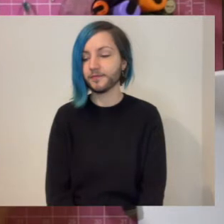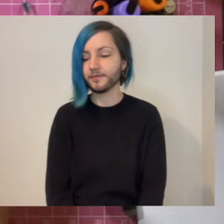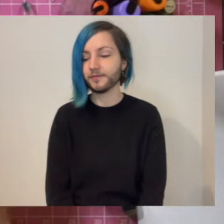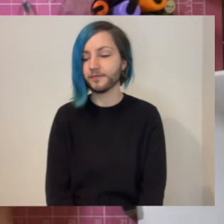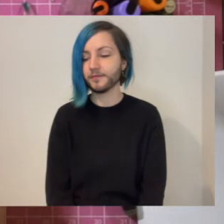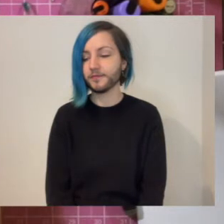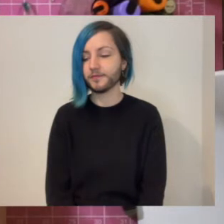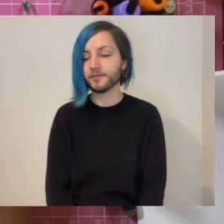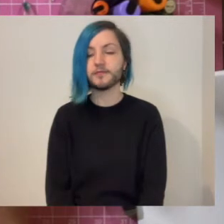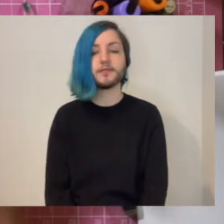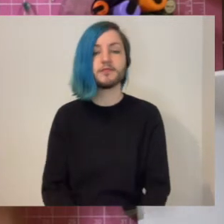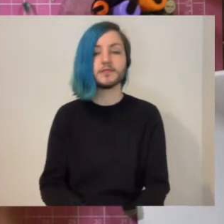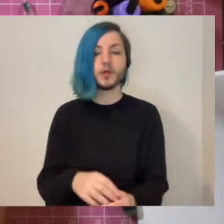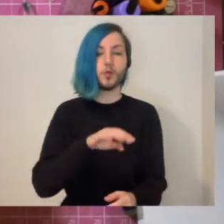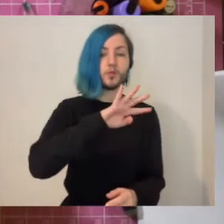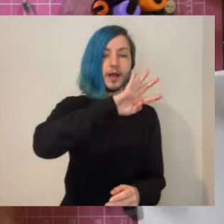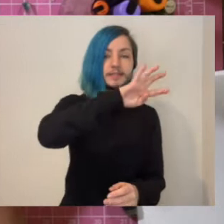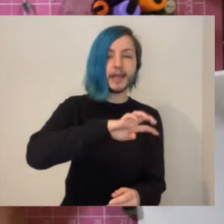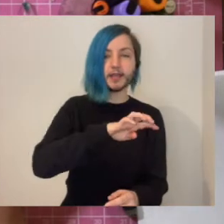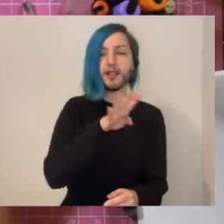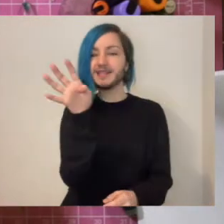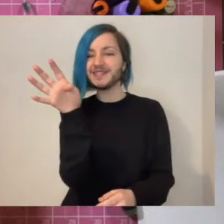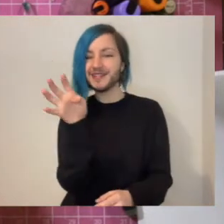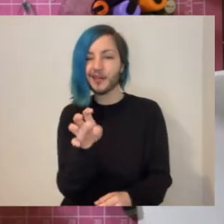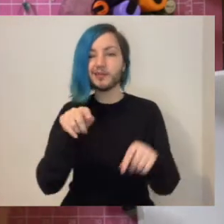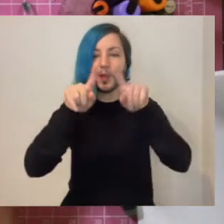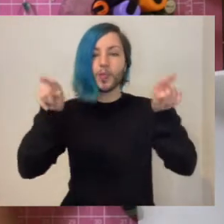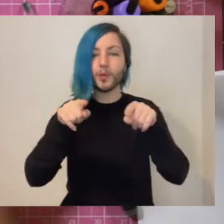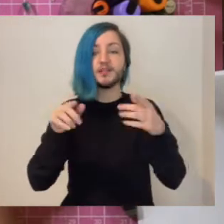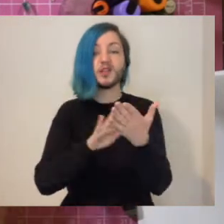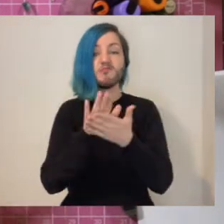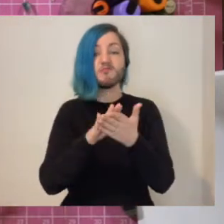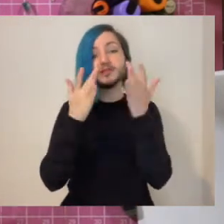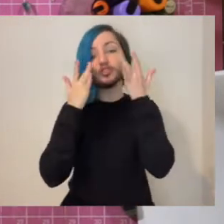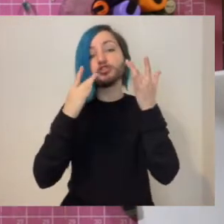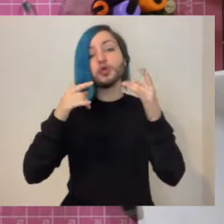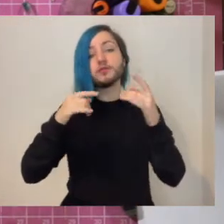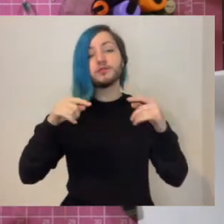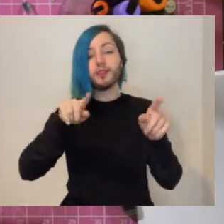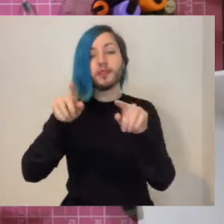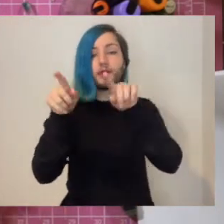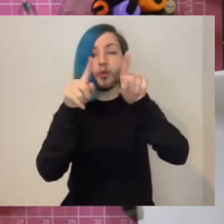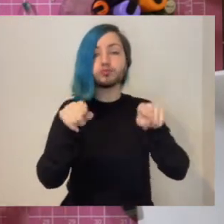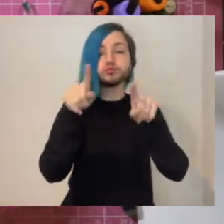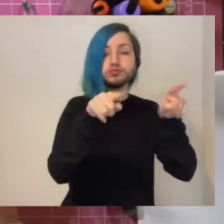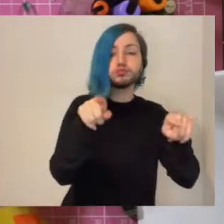So opposite diagonals on the wheels, and that gives a sense of movement that the wheels are turning as